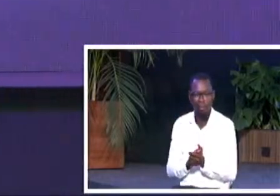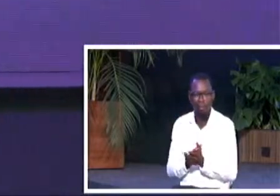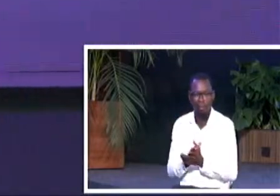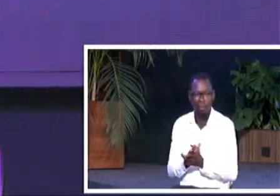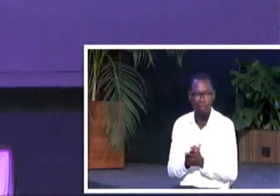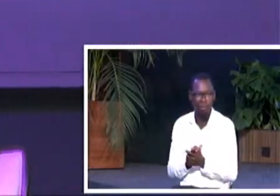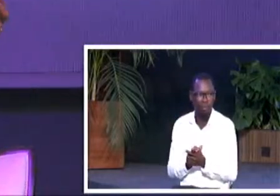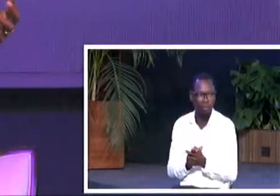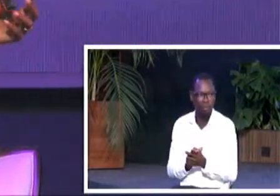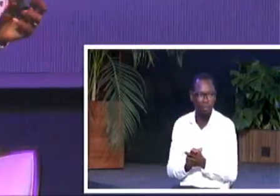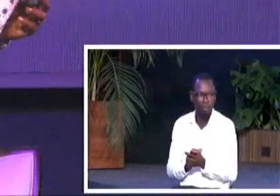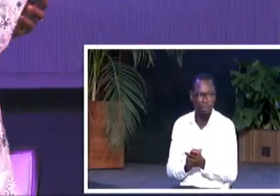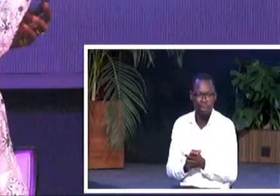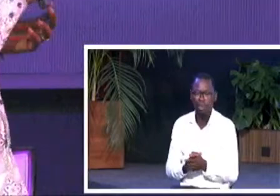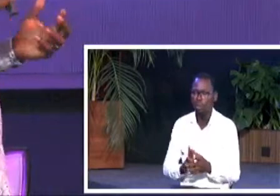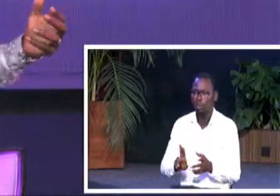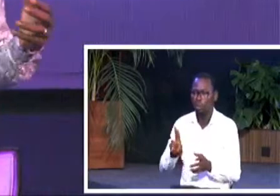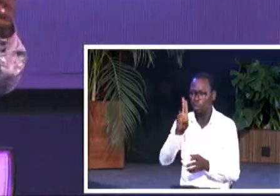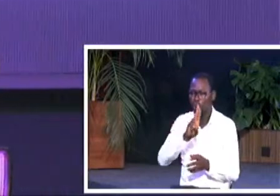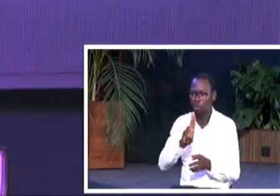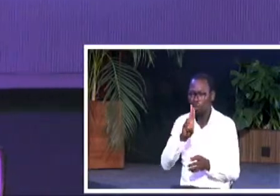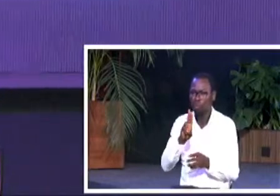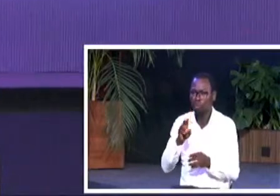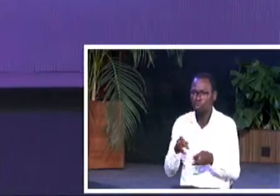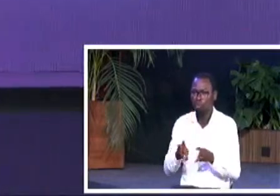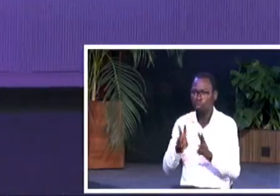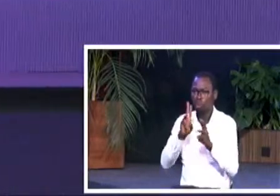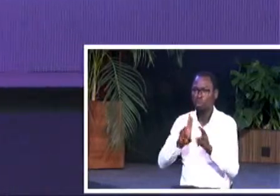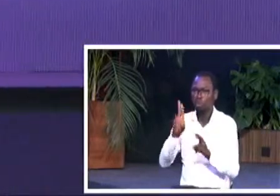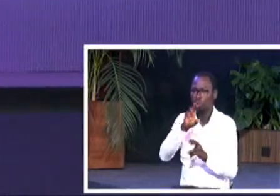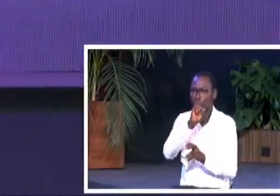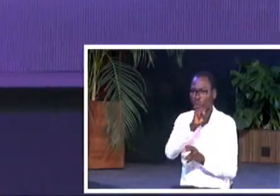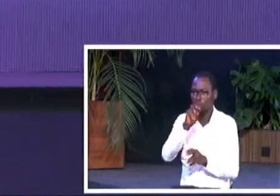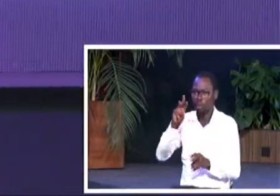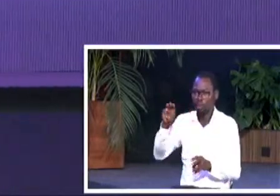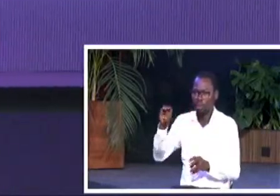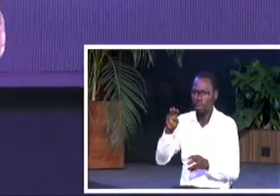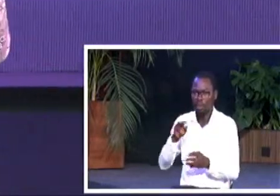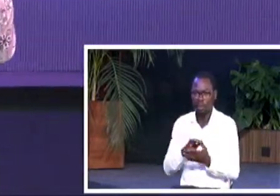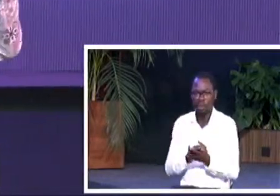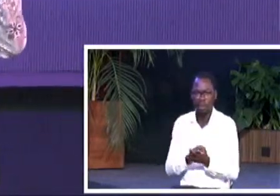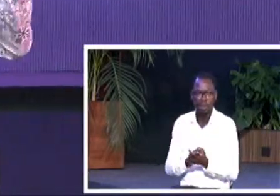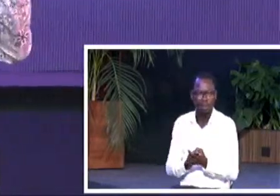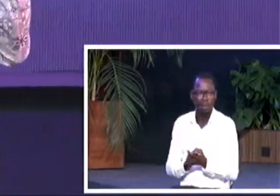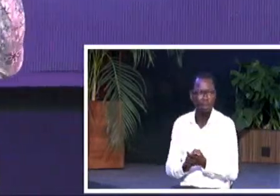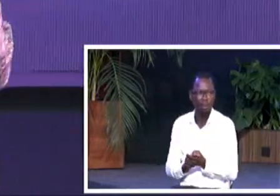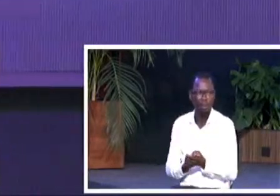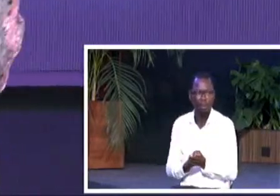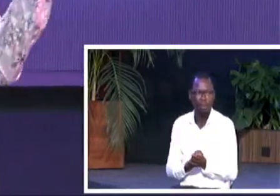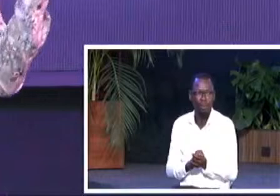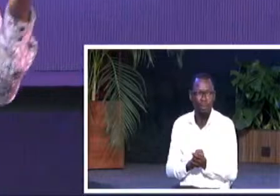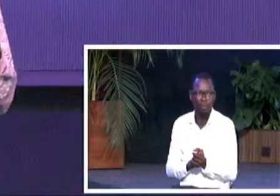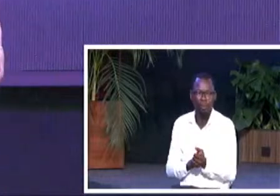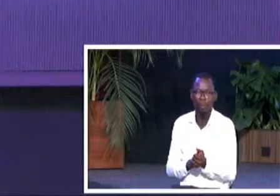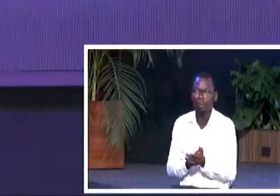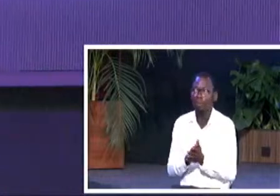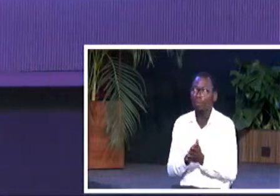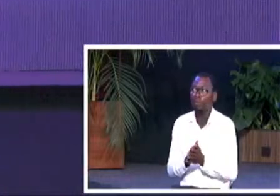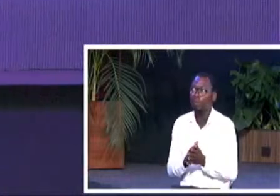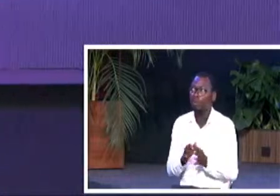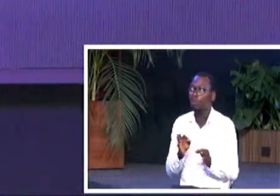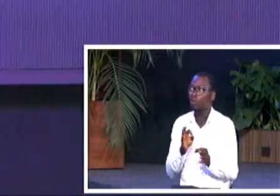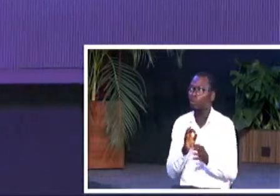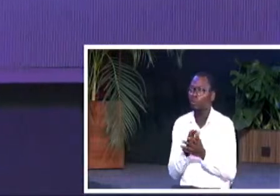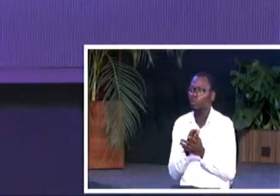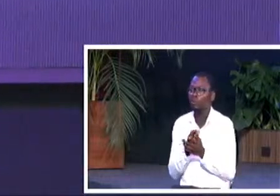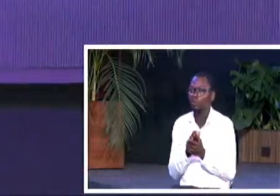very useful way to use social media. So the selfies are nice, but write one lesson, one thing you've learned. If you are watching us online, on the